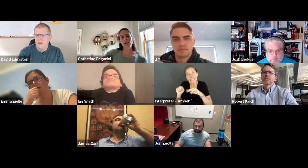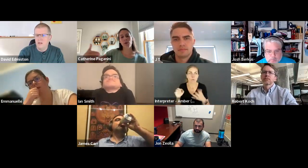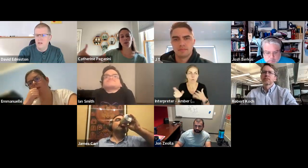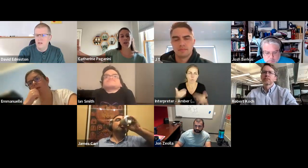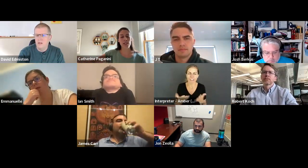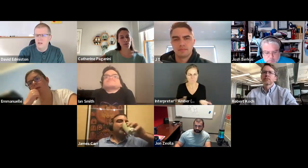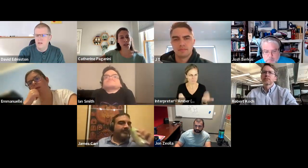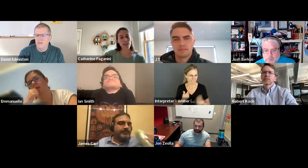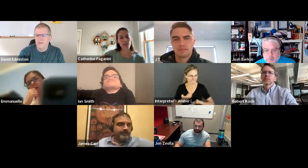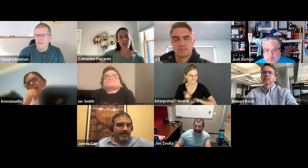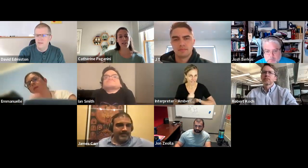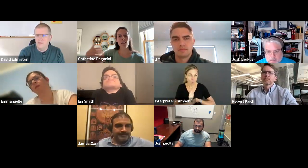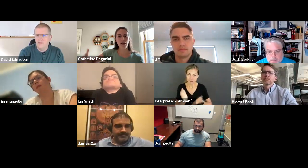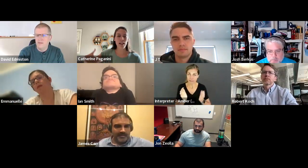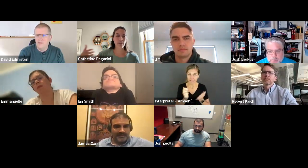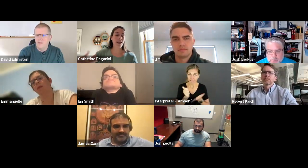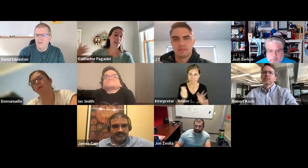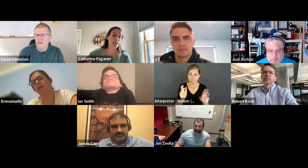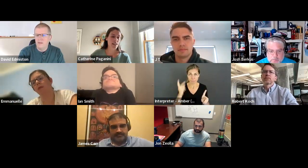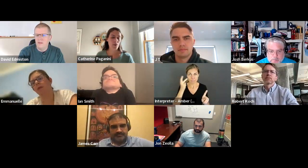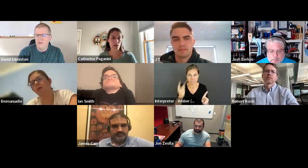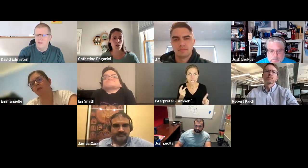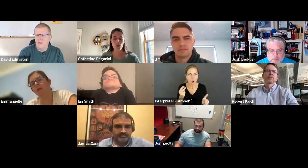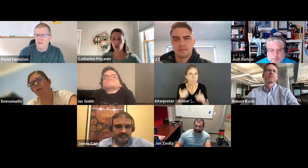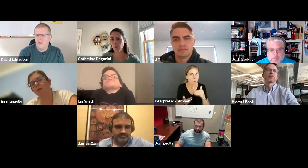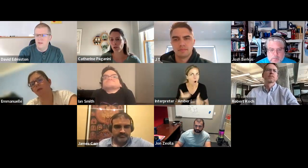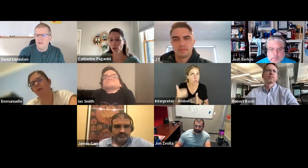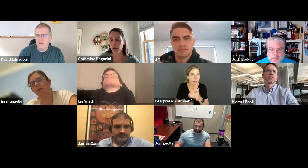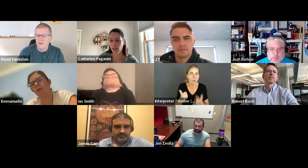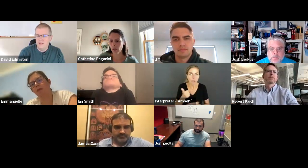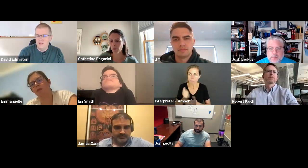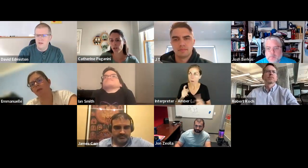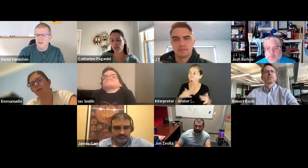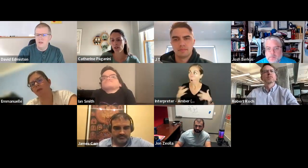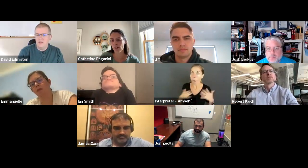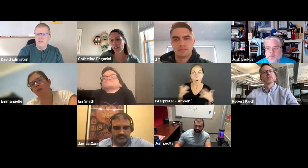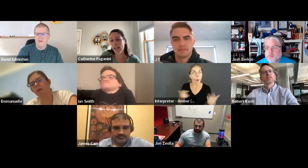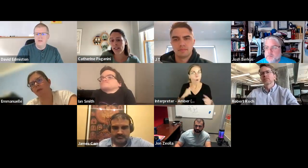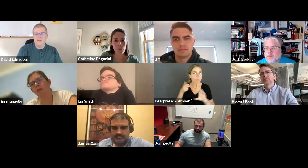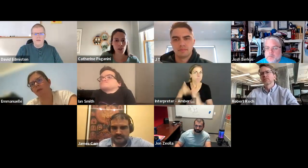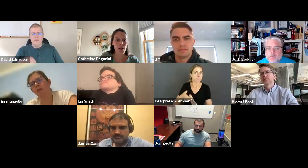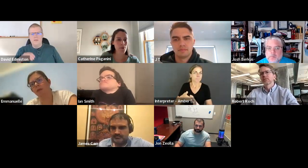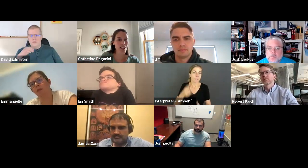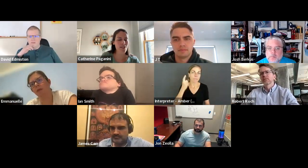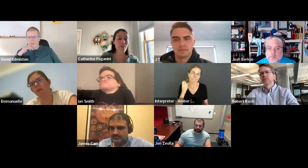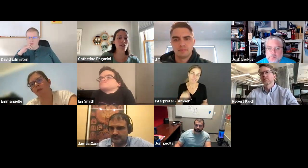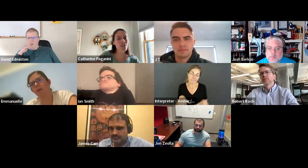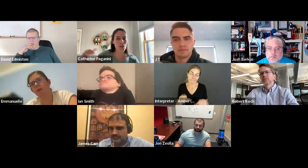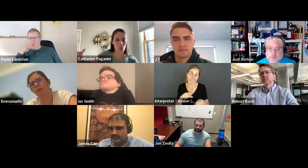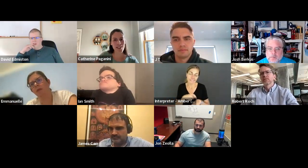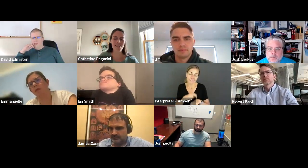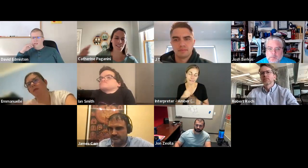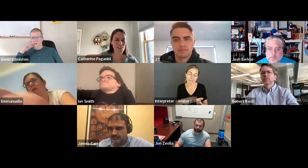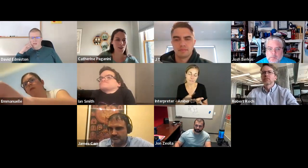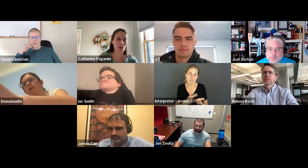can see progress is made and get that excitement. So people join because it takes time sometimes, like several